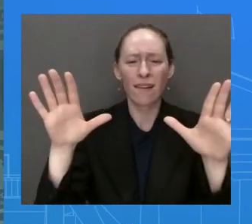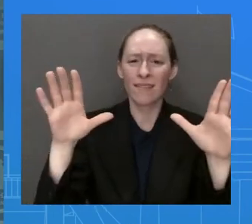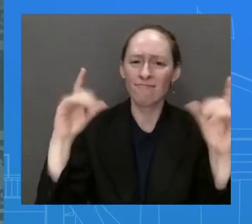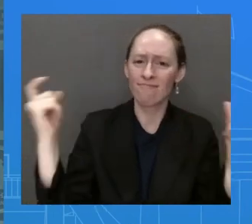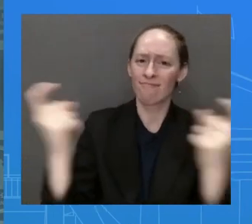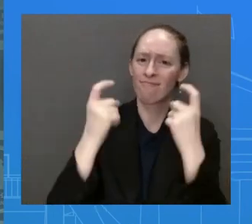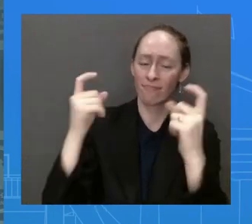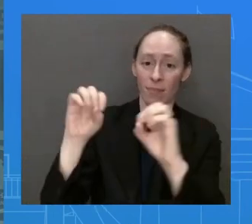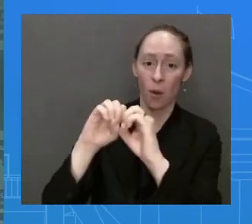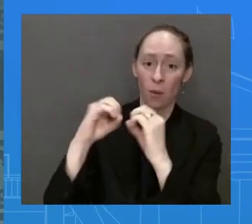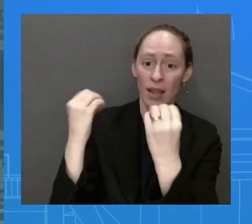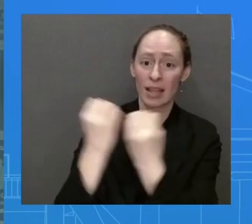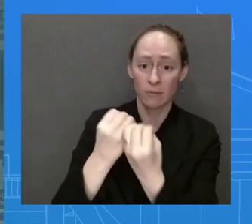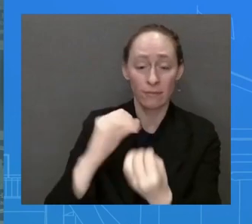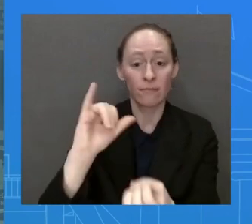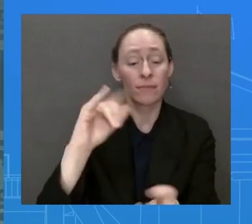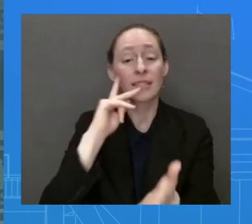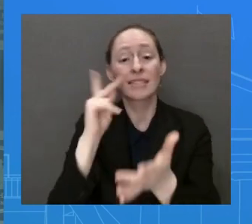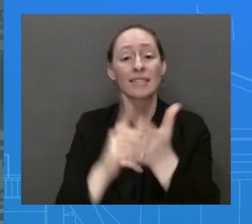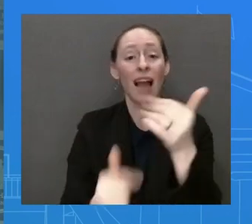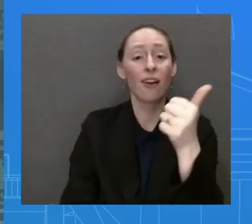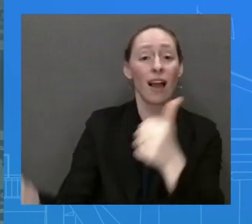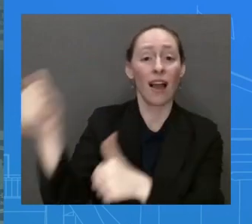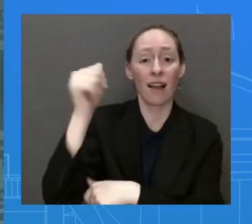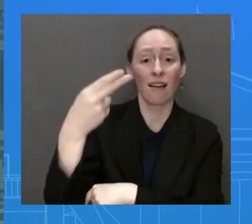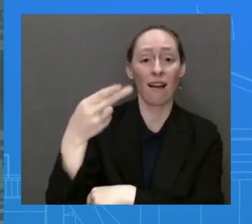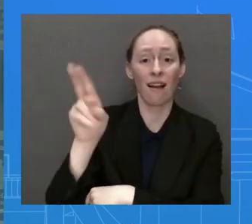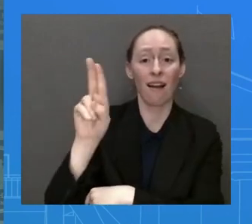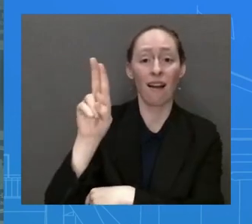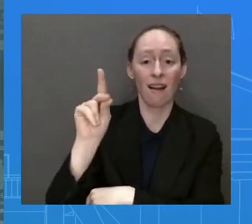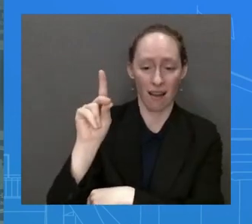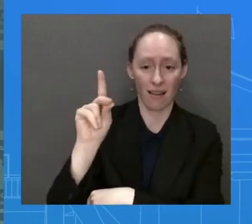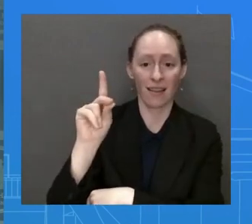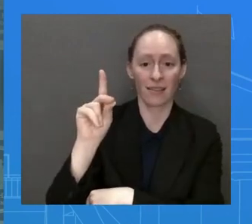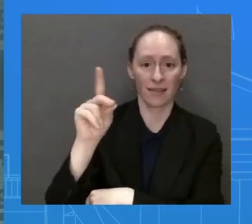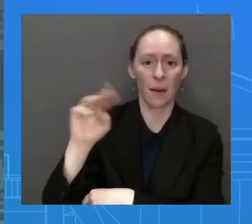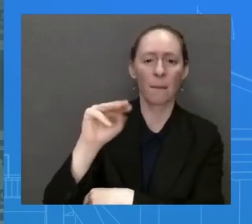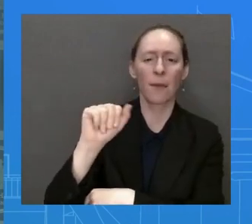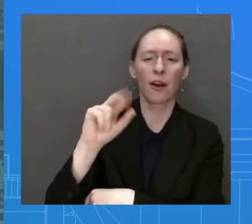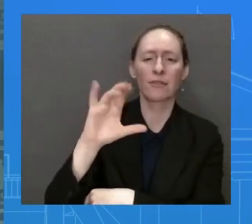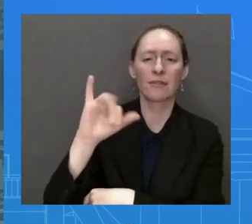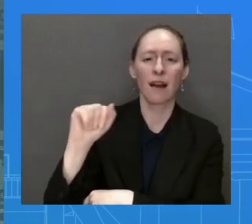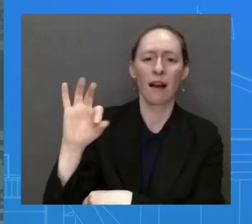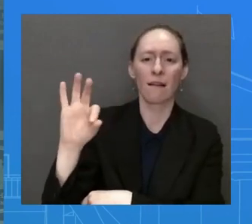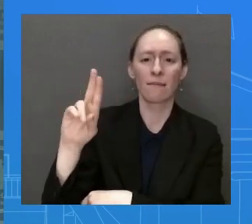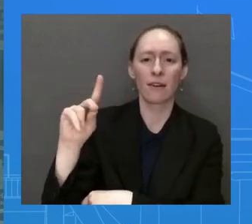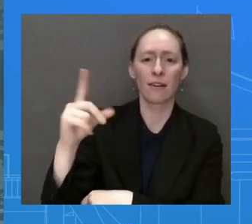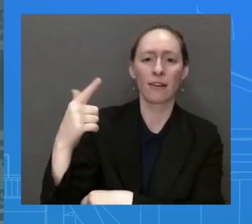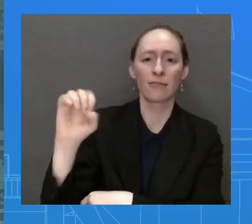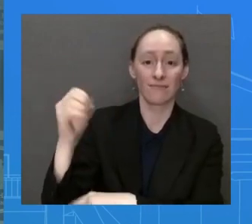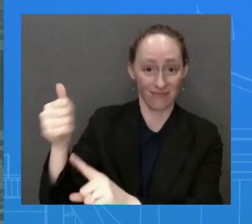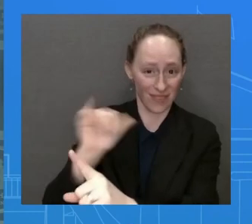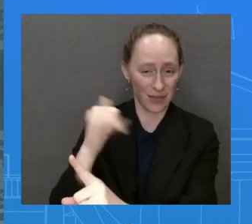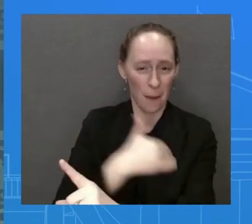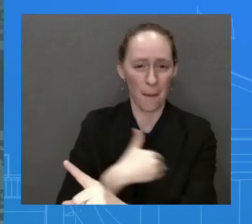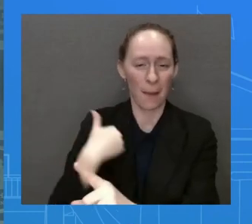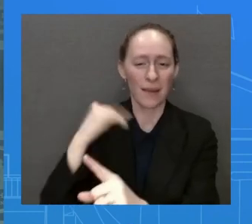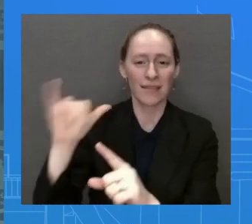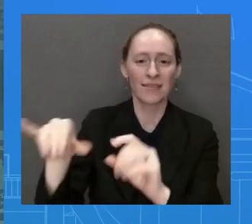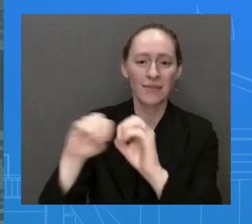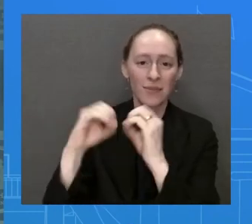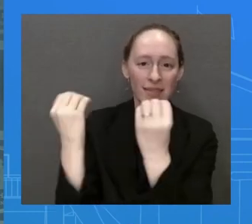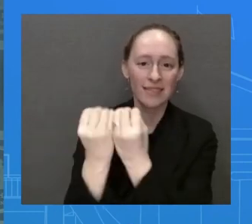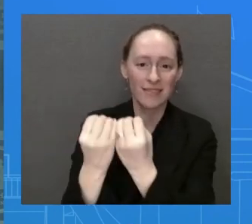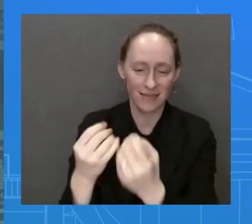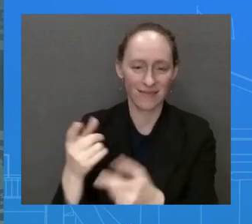national president of Delta. So the president and the vice president are very grateful for all of the support of the women of Delta and the Divine